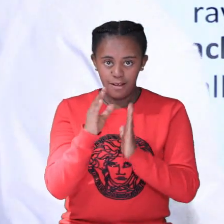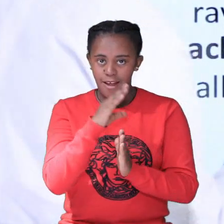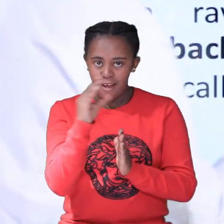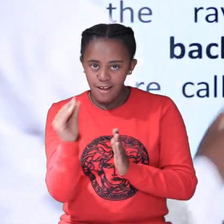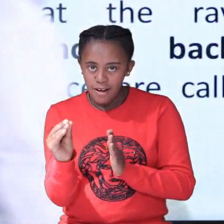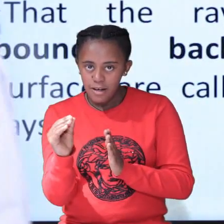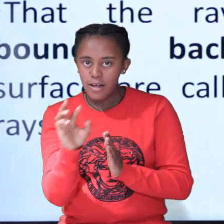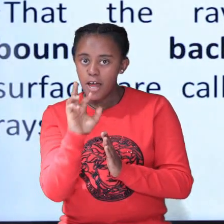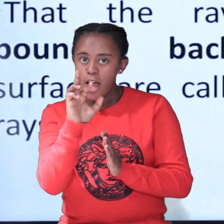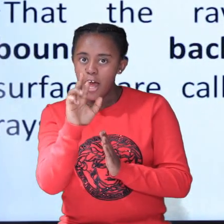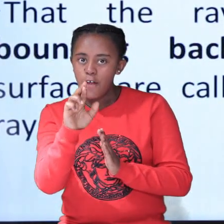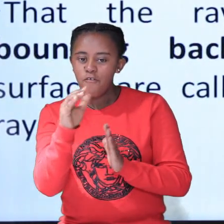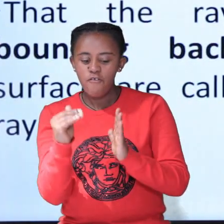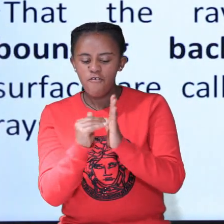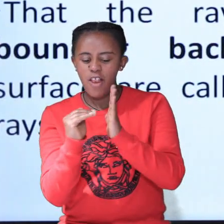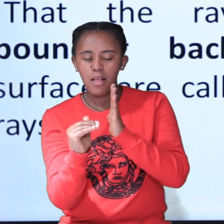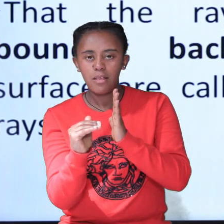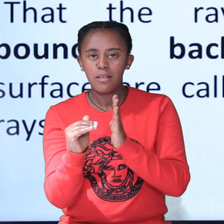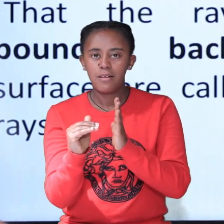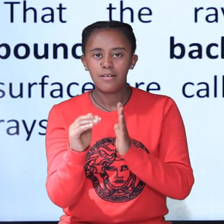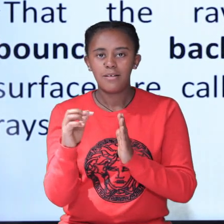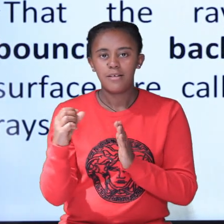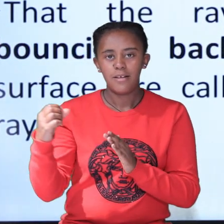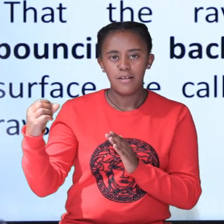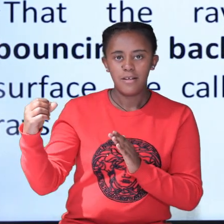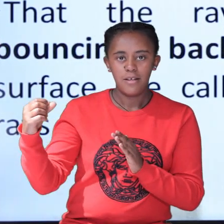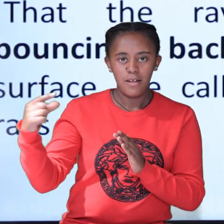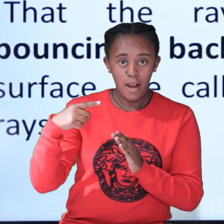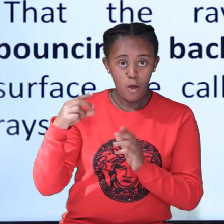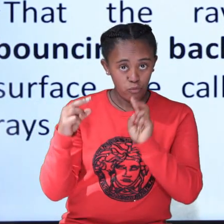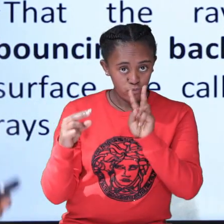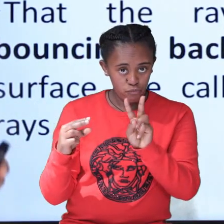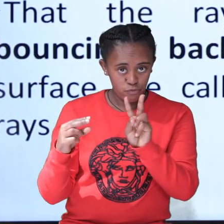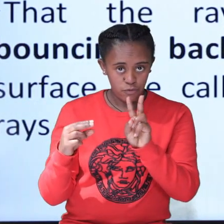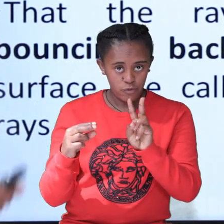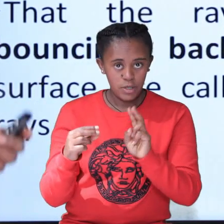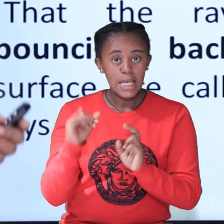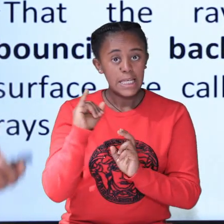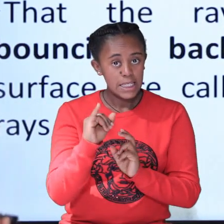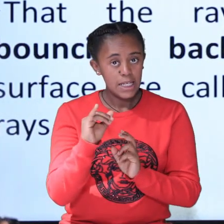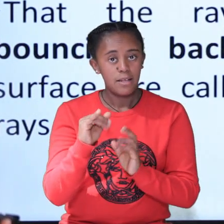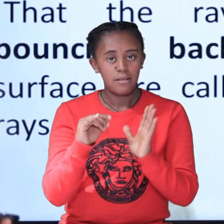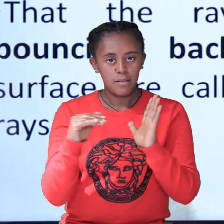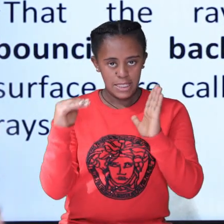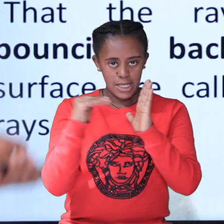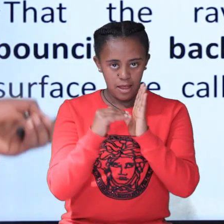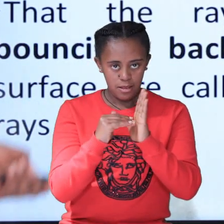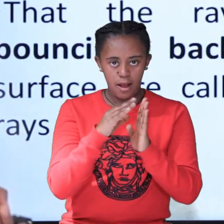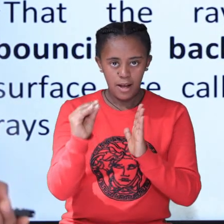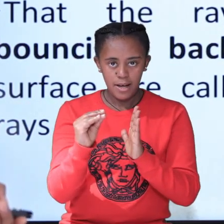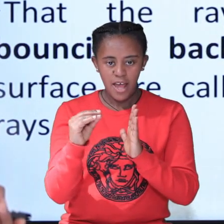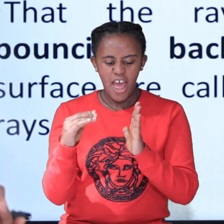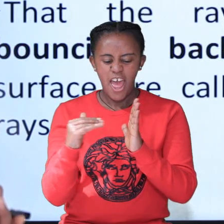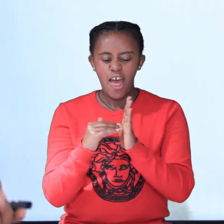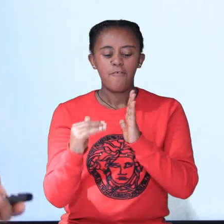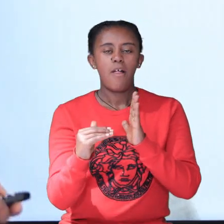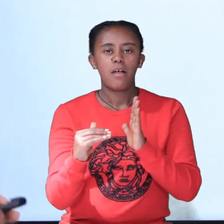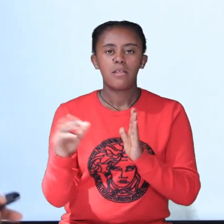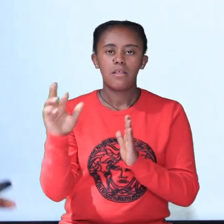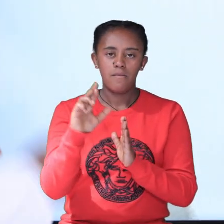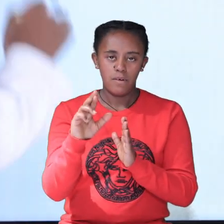reflected rays. Incidence rays and reflected rays. So let's see one by